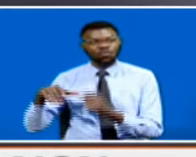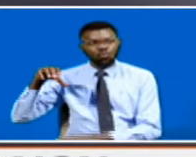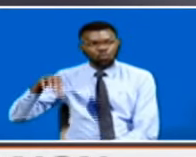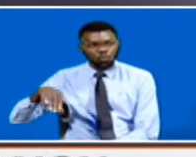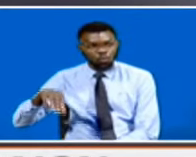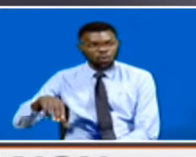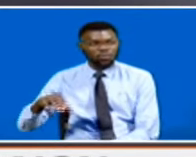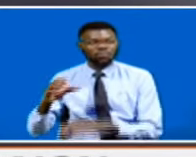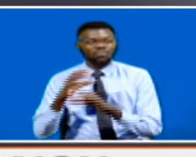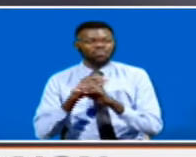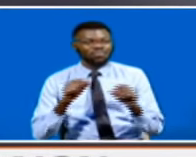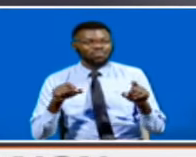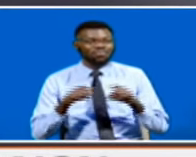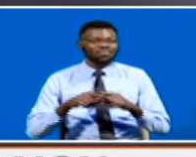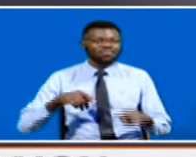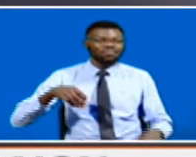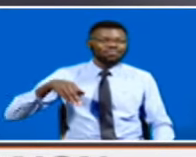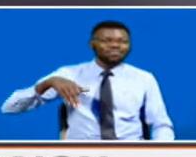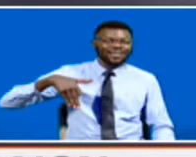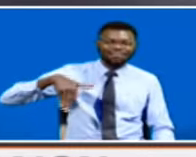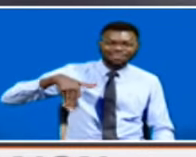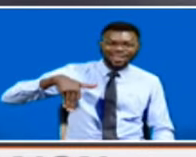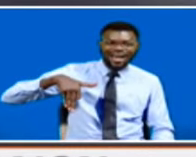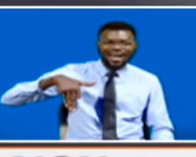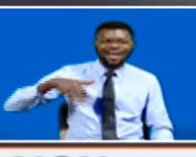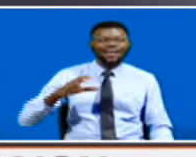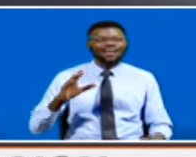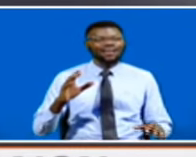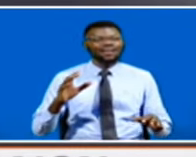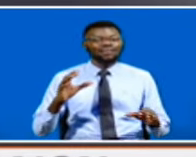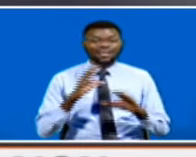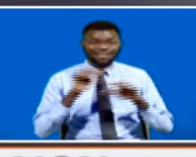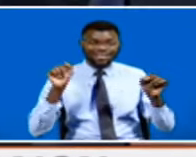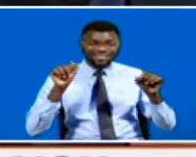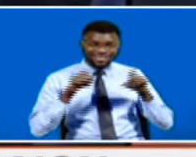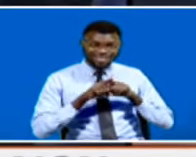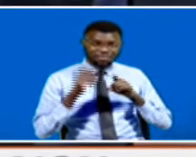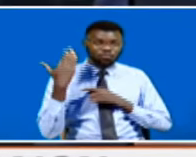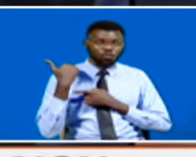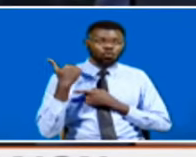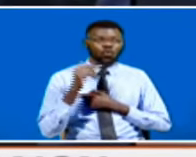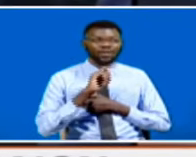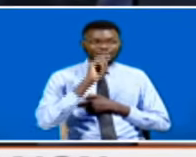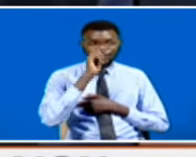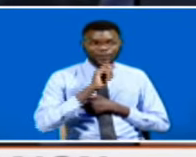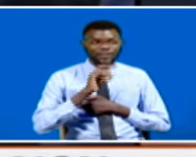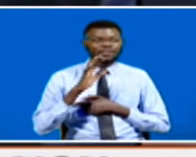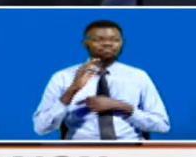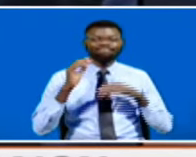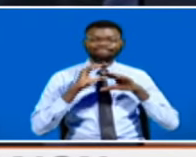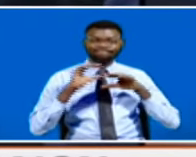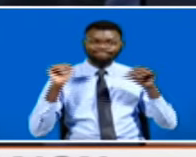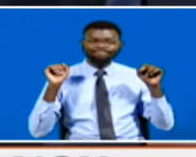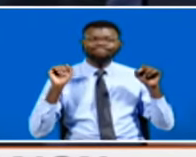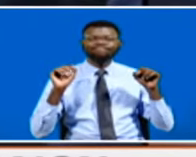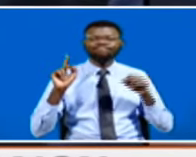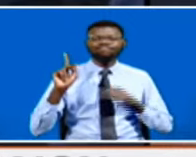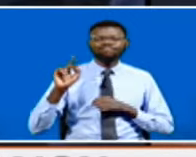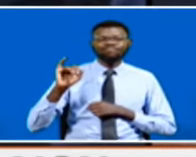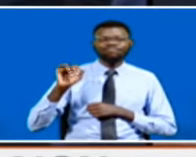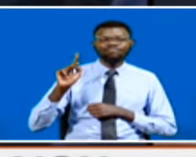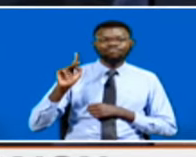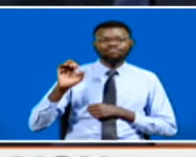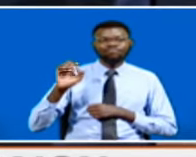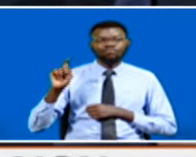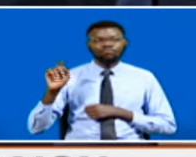DRC, and Namibia's Nangolo Mbumba, among others, including former Tanzanian President Jakaya Mrisho Kikwete, who was said to be